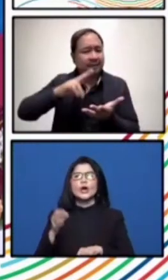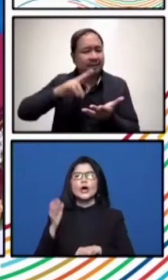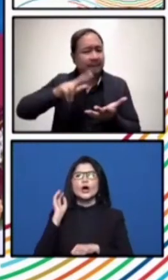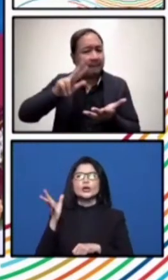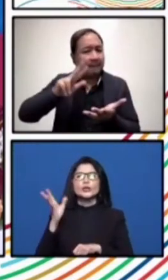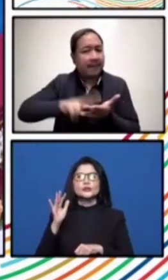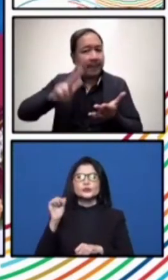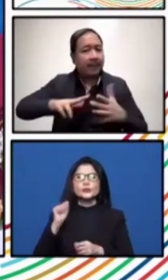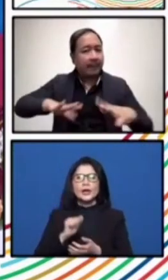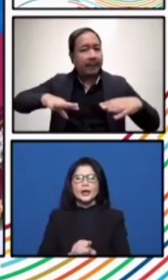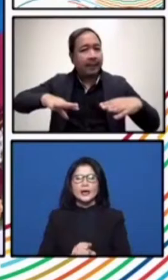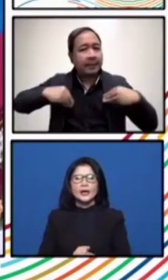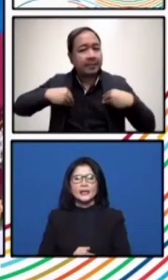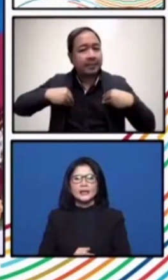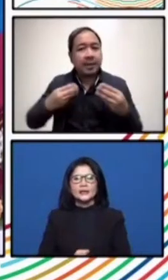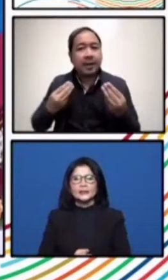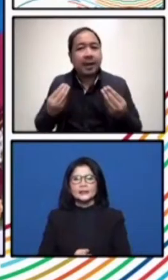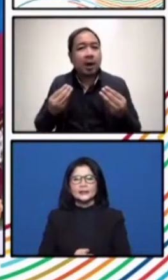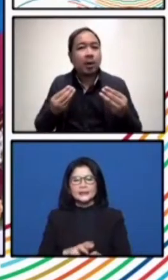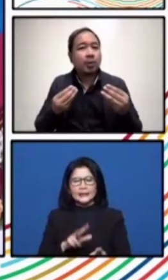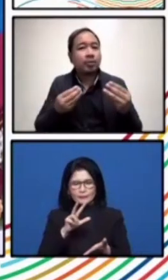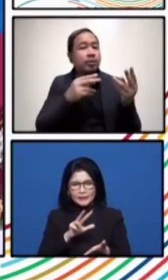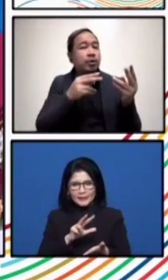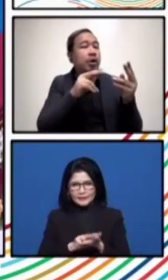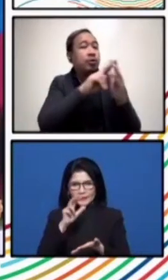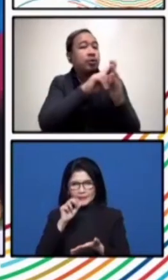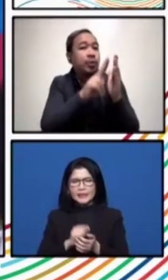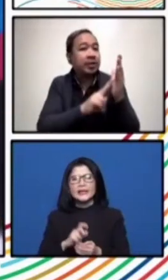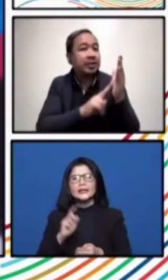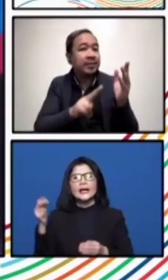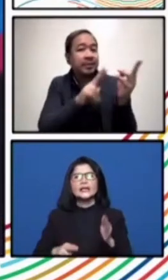implementations of the uncrpd